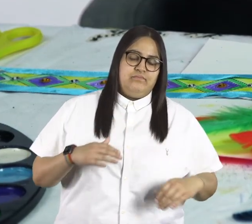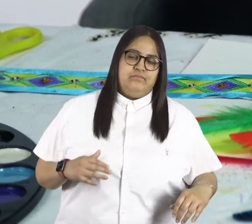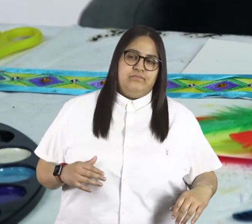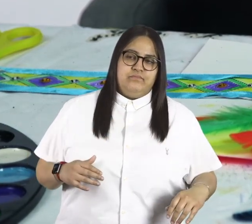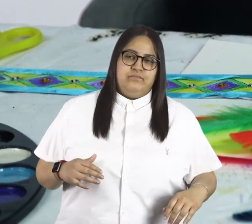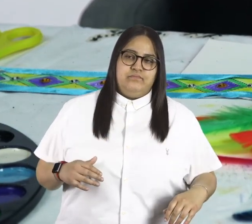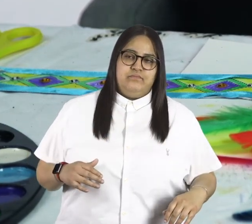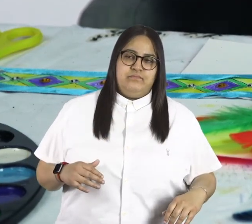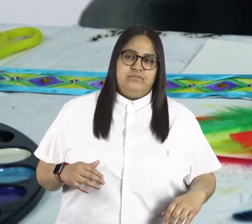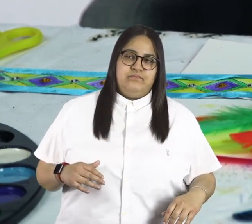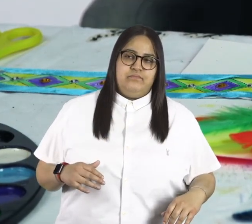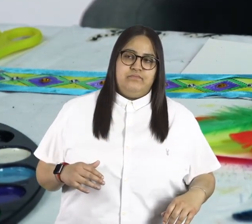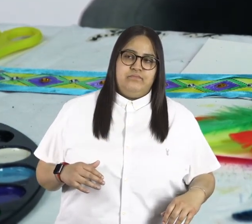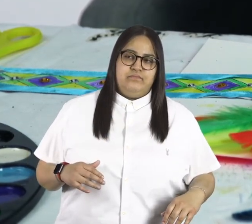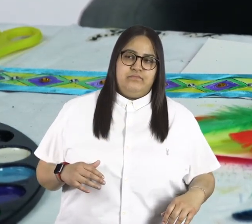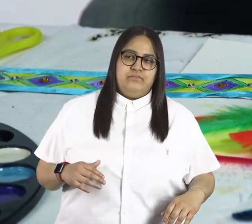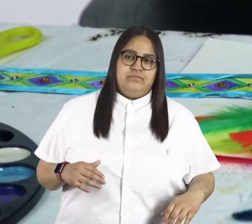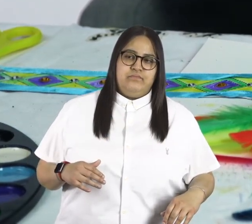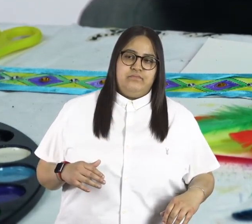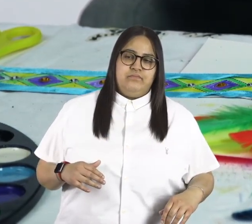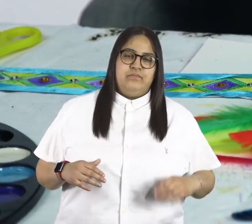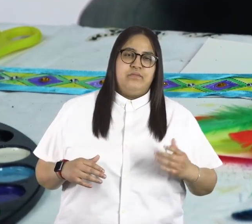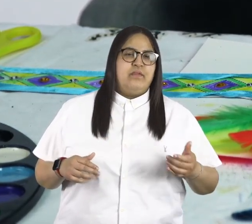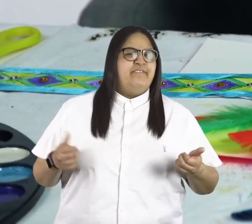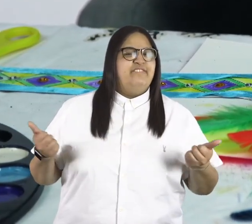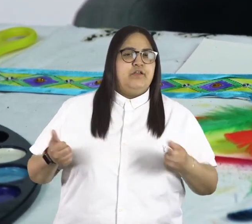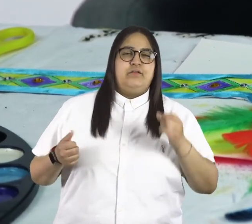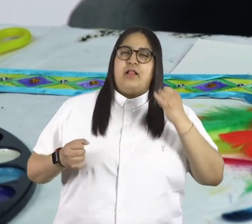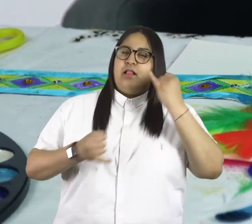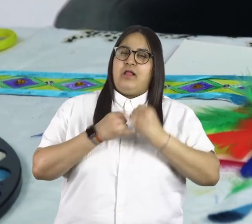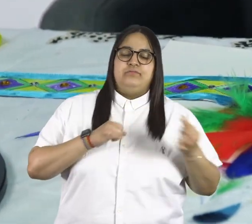And then we're just going to close it off with a star.